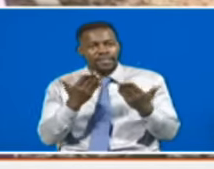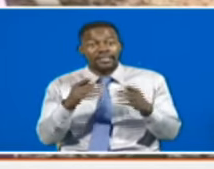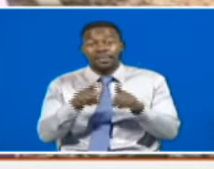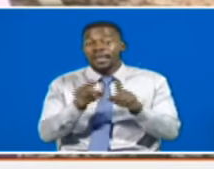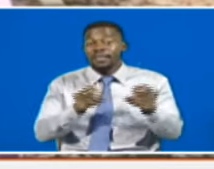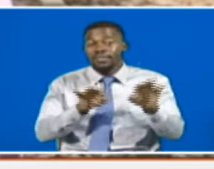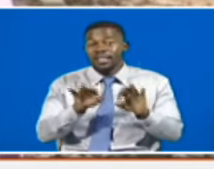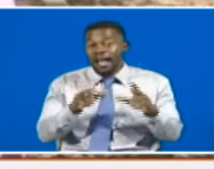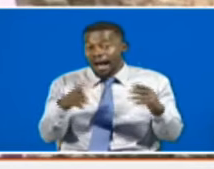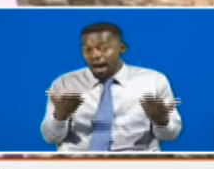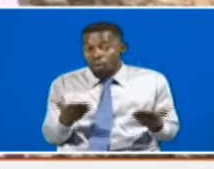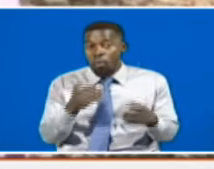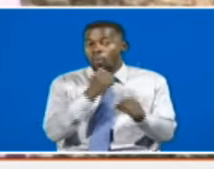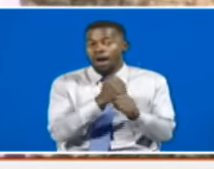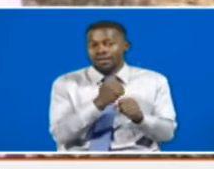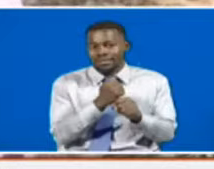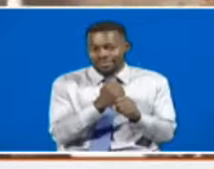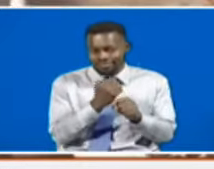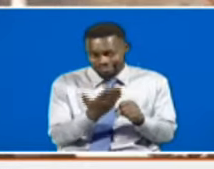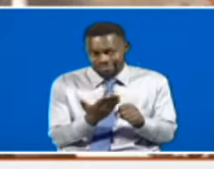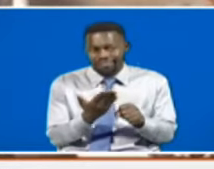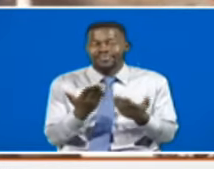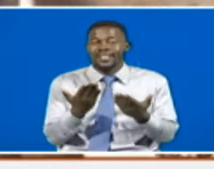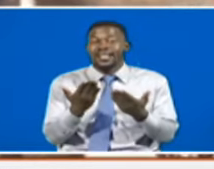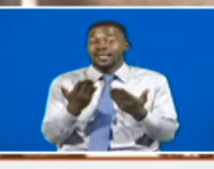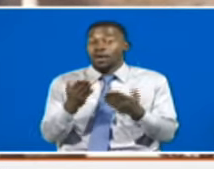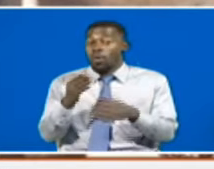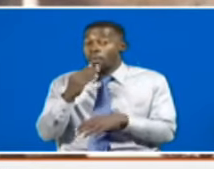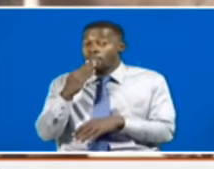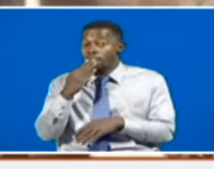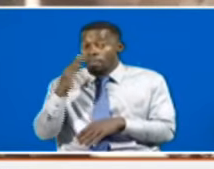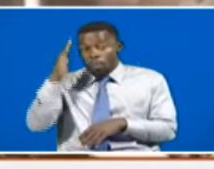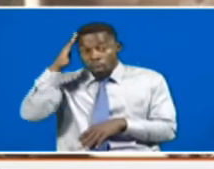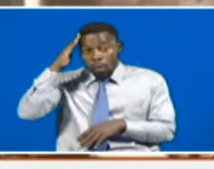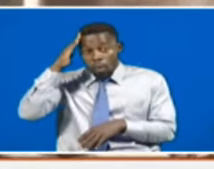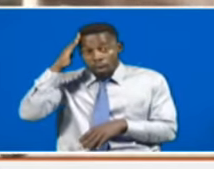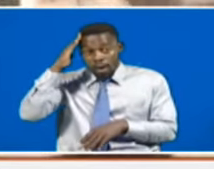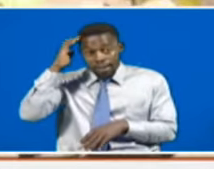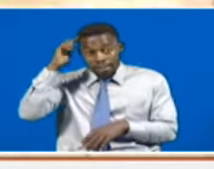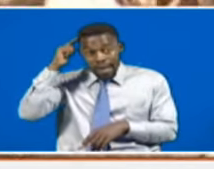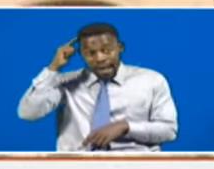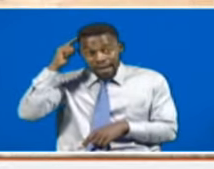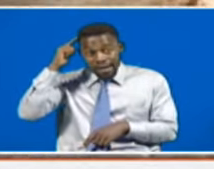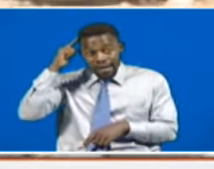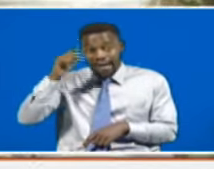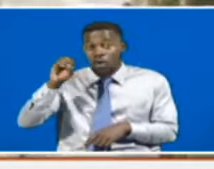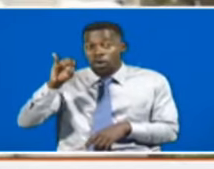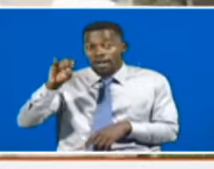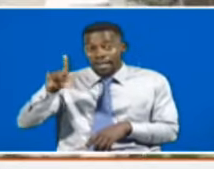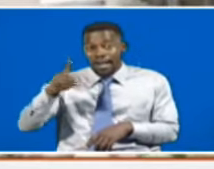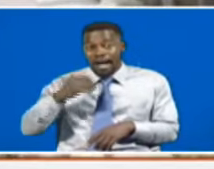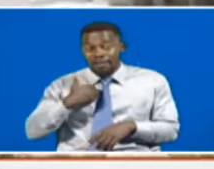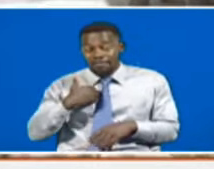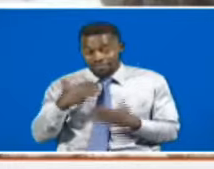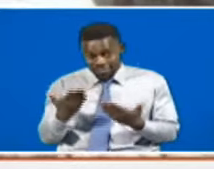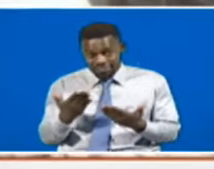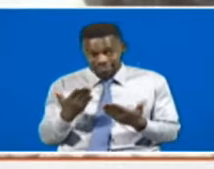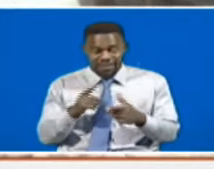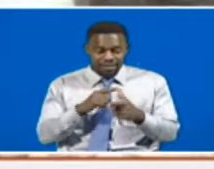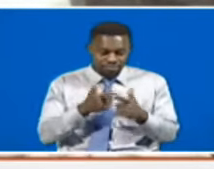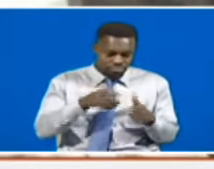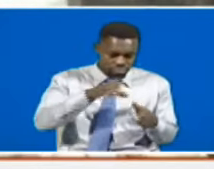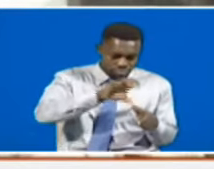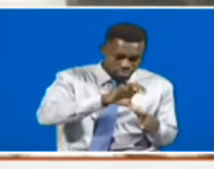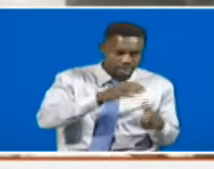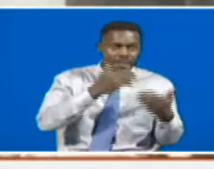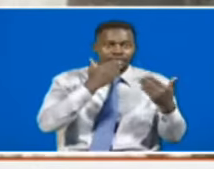how the stove works, from when one pours oil in the oil reservoir tank to when it starts generating heat. Walumze ikiingia